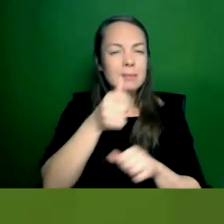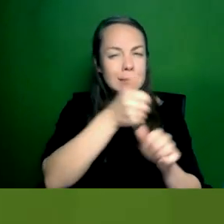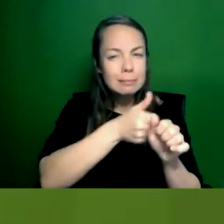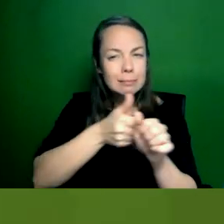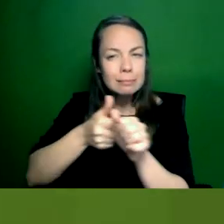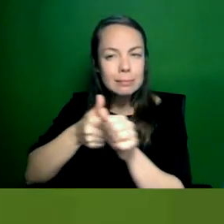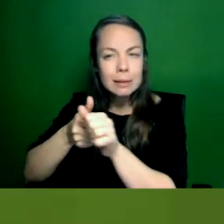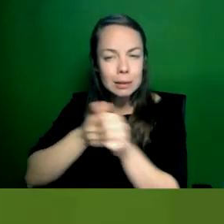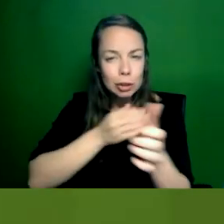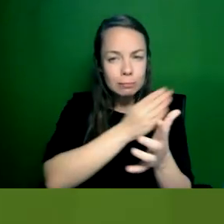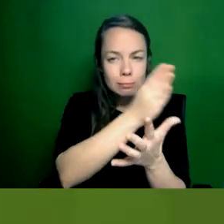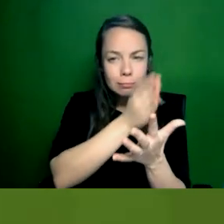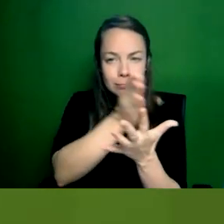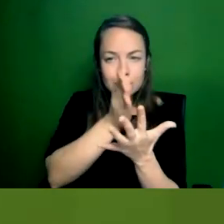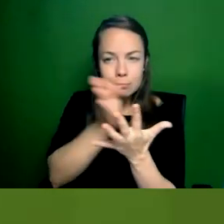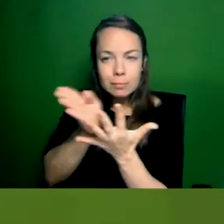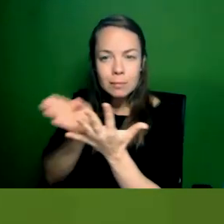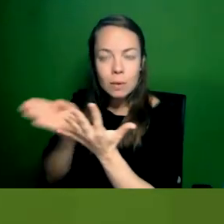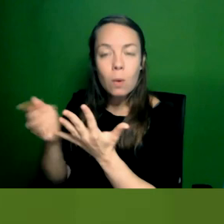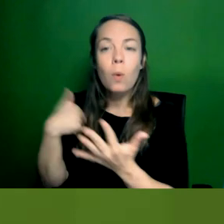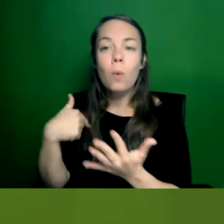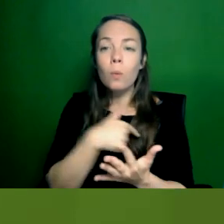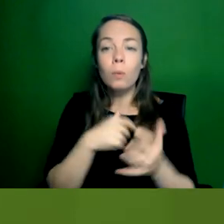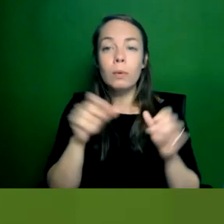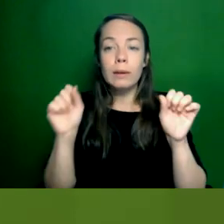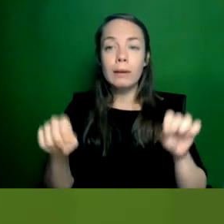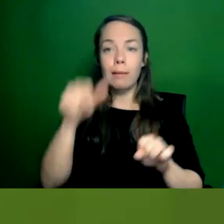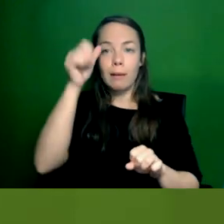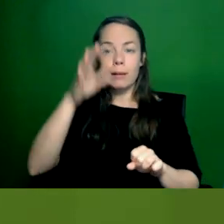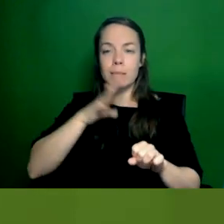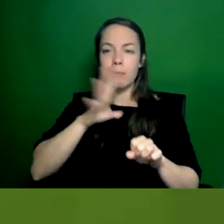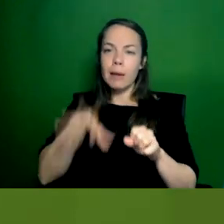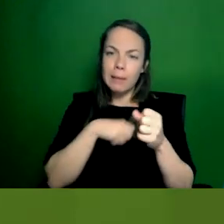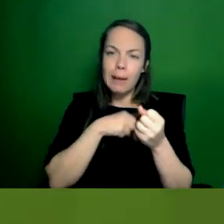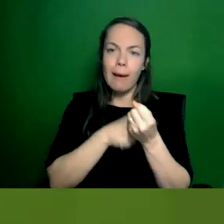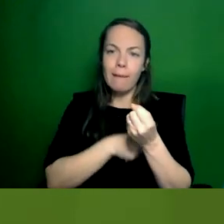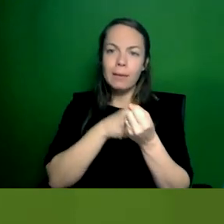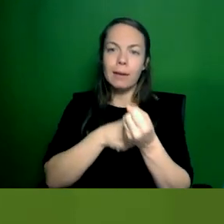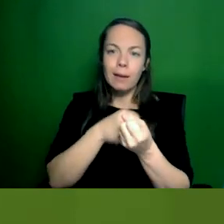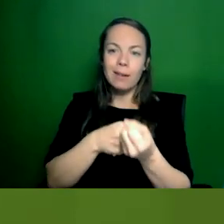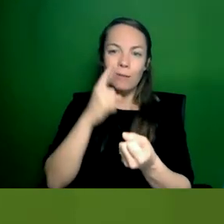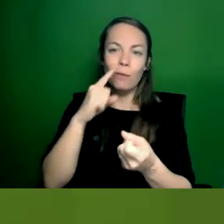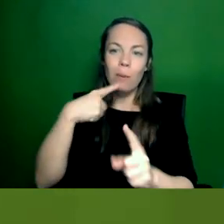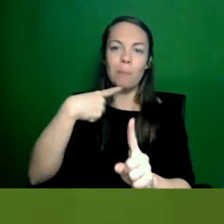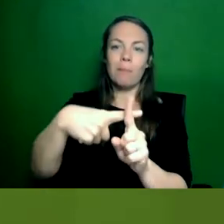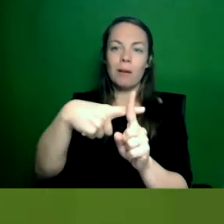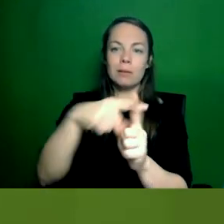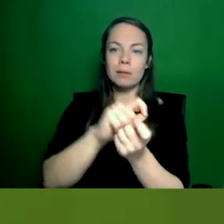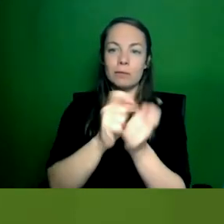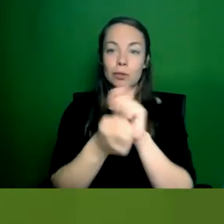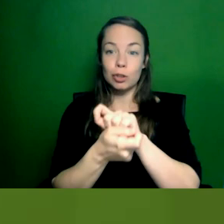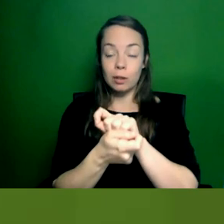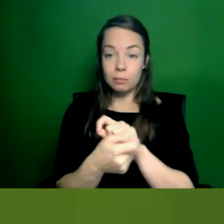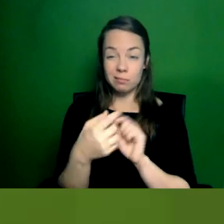those domains, we can, as men, be advocating for positive change. We can, I mentioned pay equity as